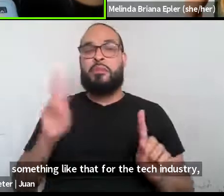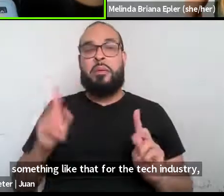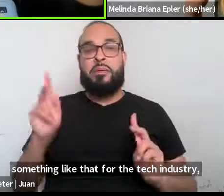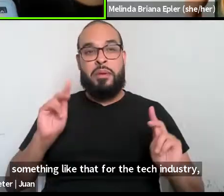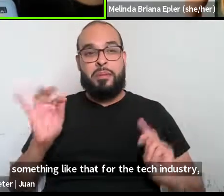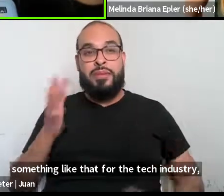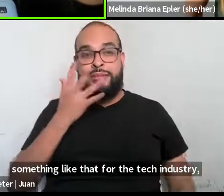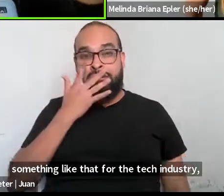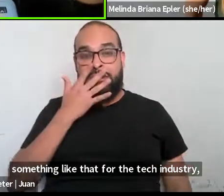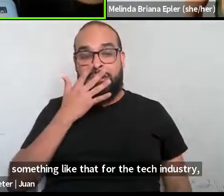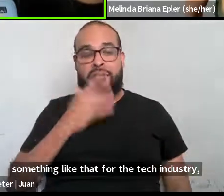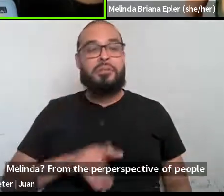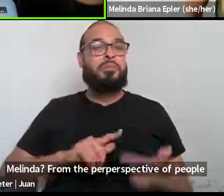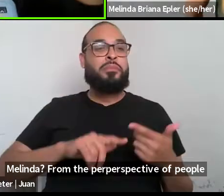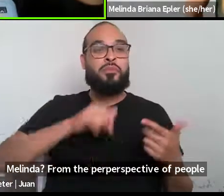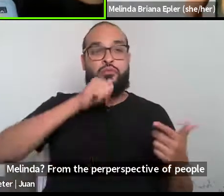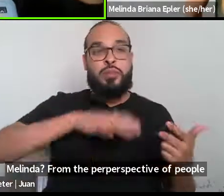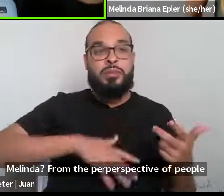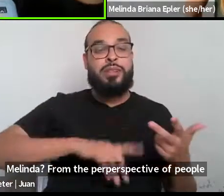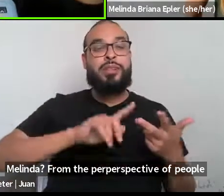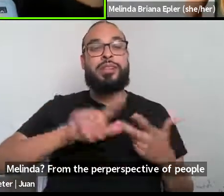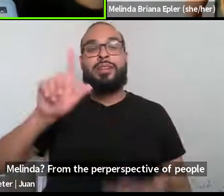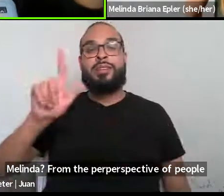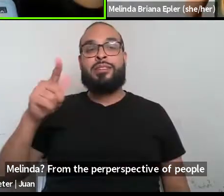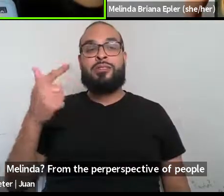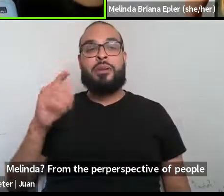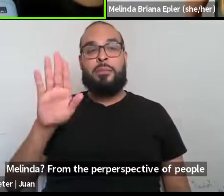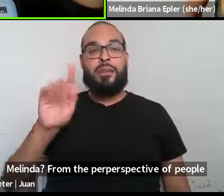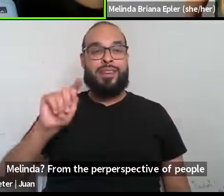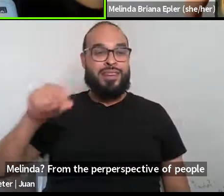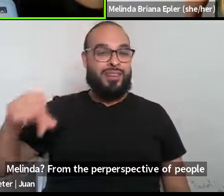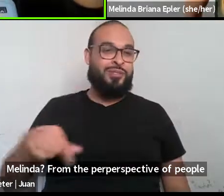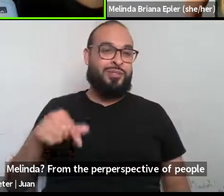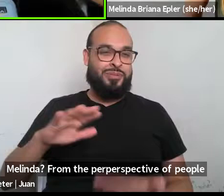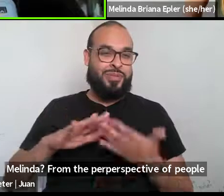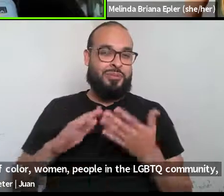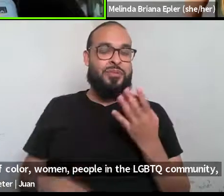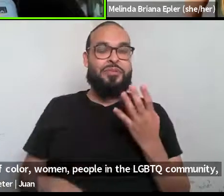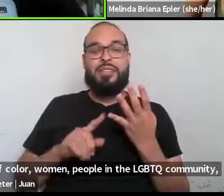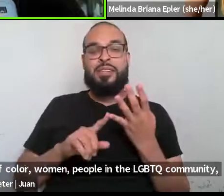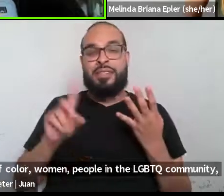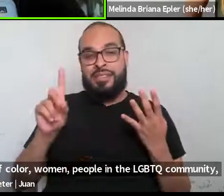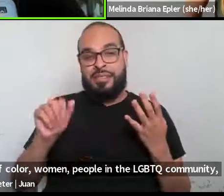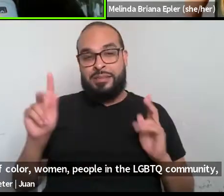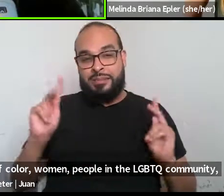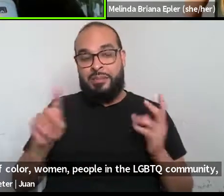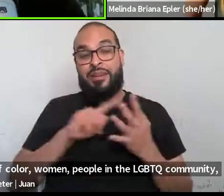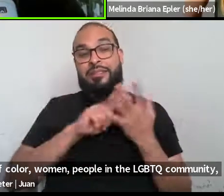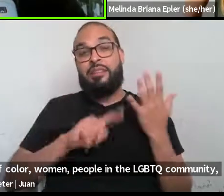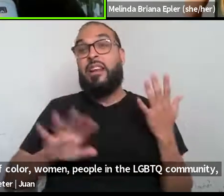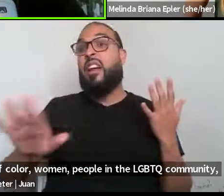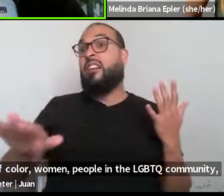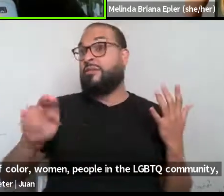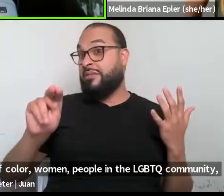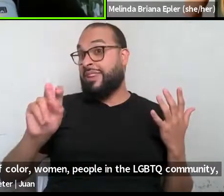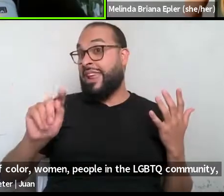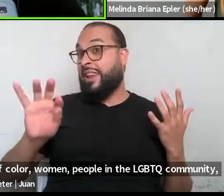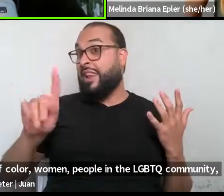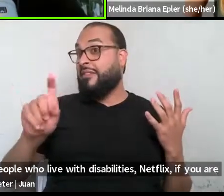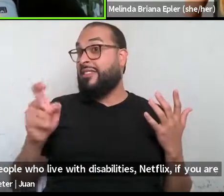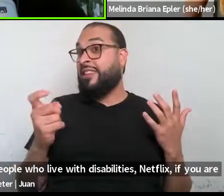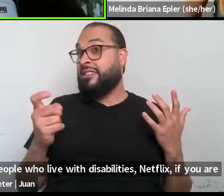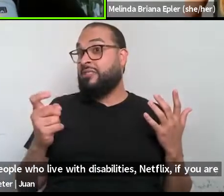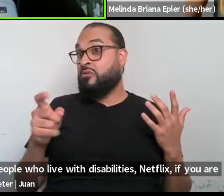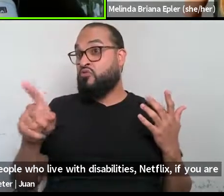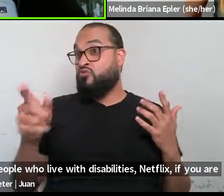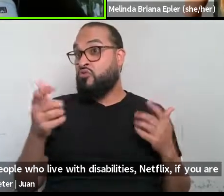in the LGBTQ community, people who live with disabilities. Netflix, if you're listening, Melinda and I will